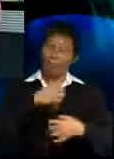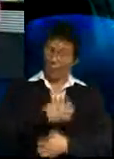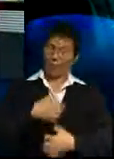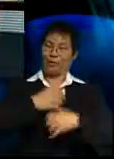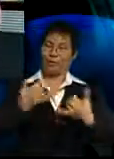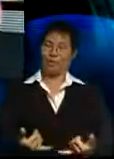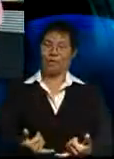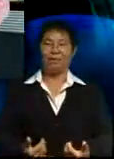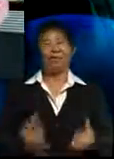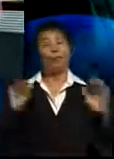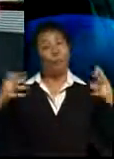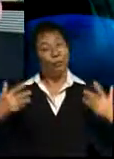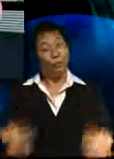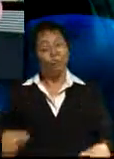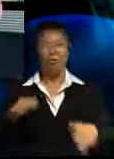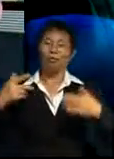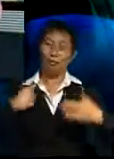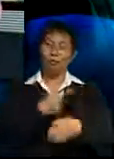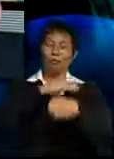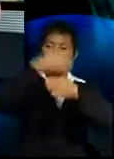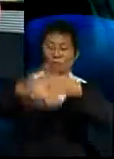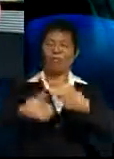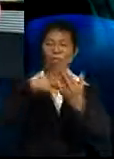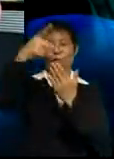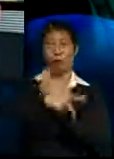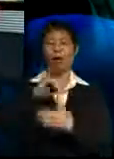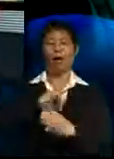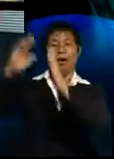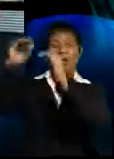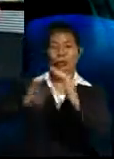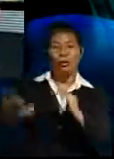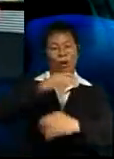it. Well, we've come to the end of our program. I